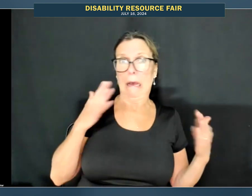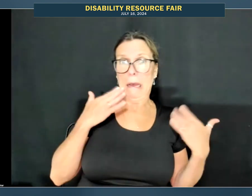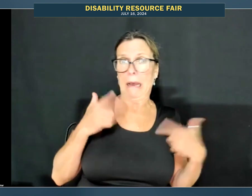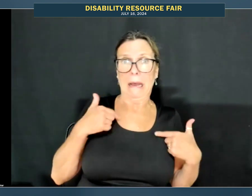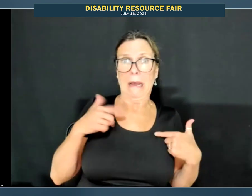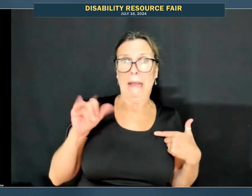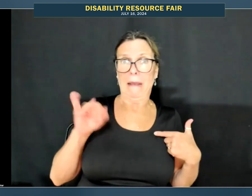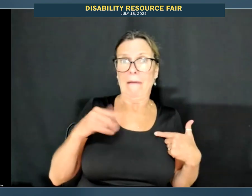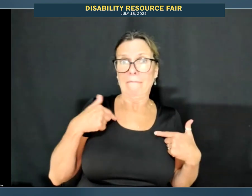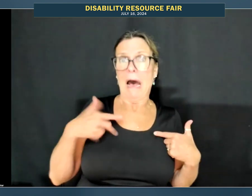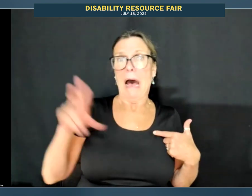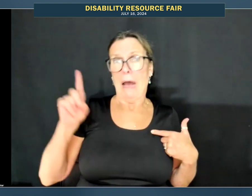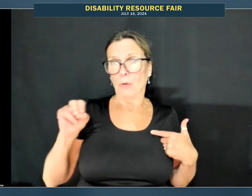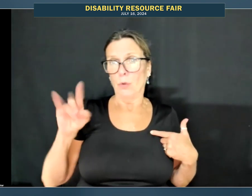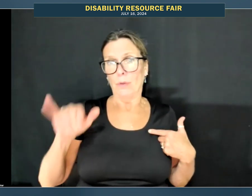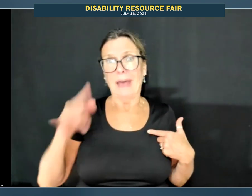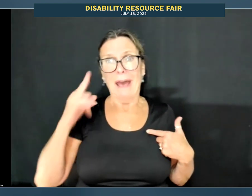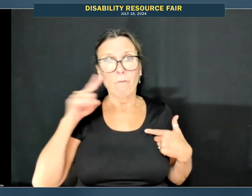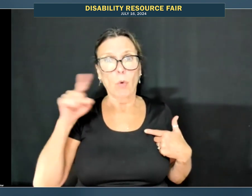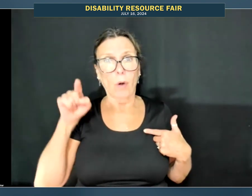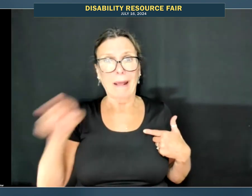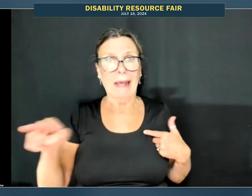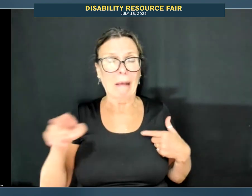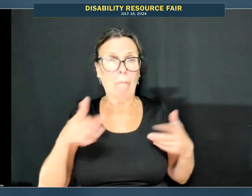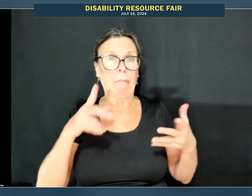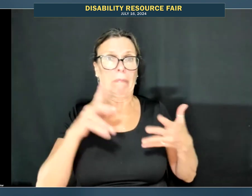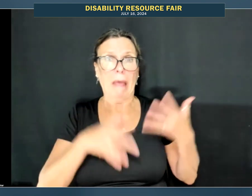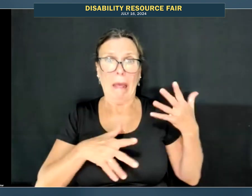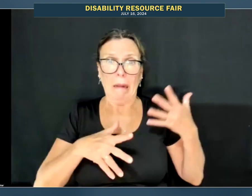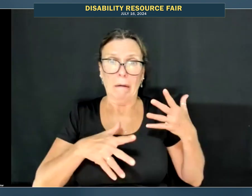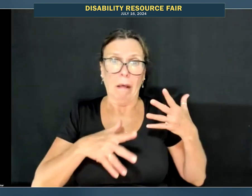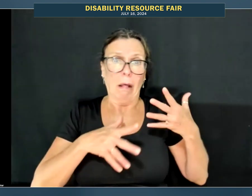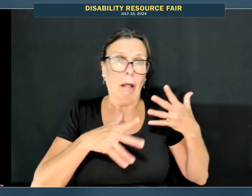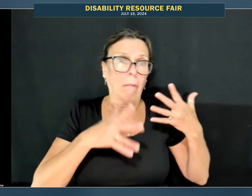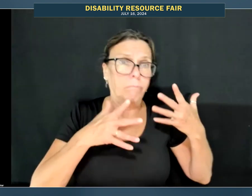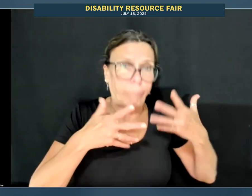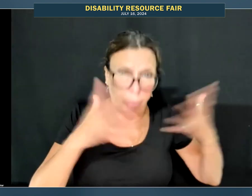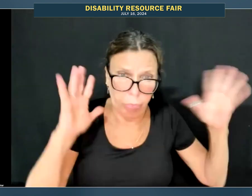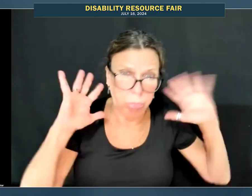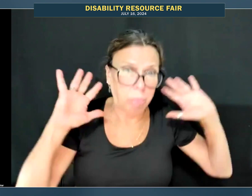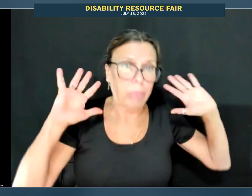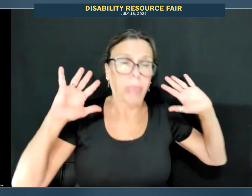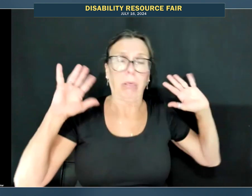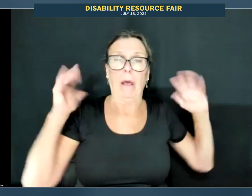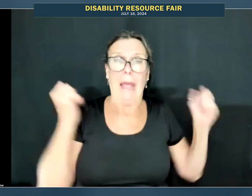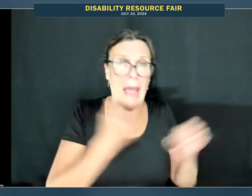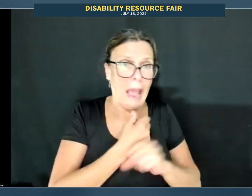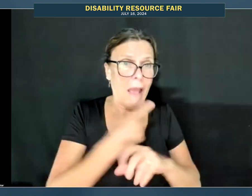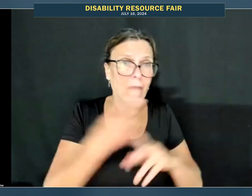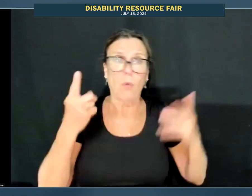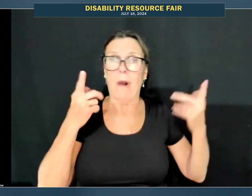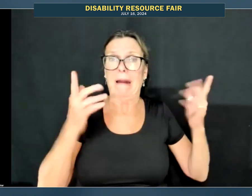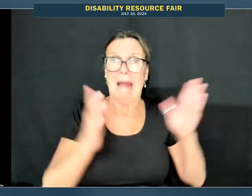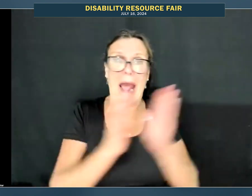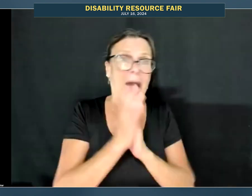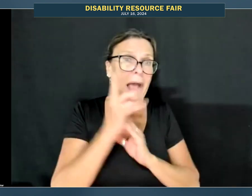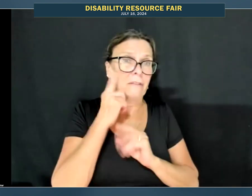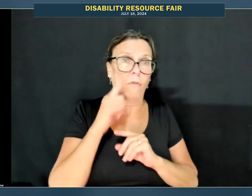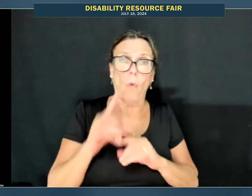this person, does that open some floodgate that now every neighbor will be asking for something